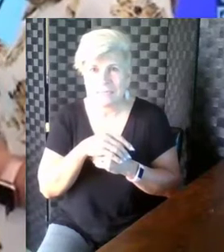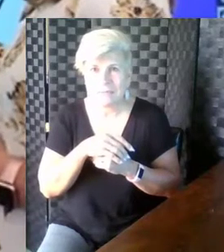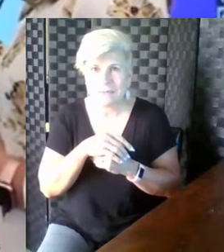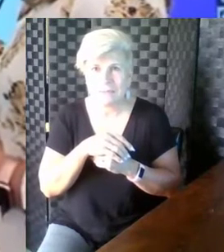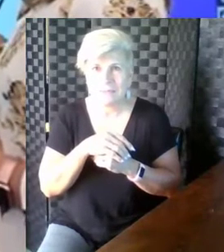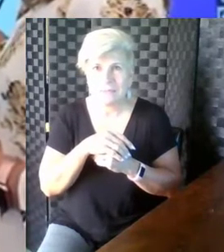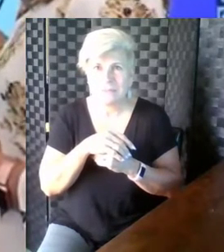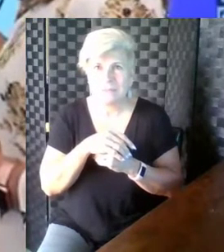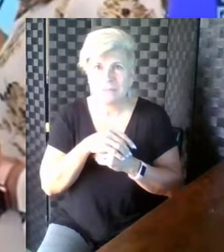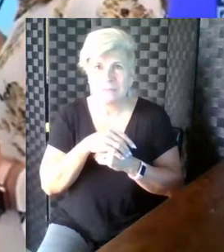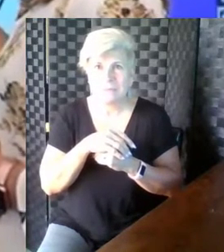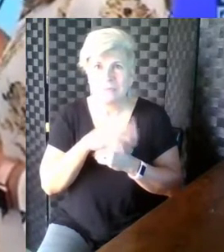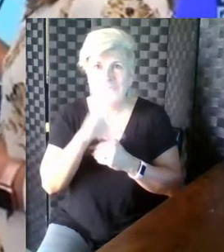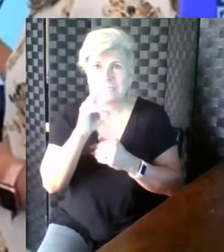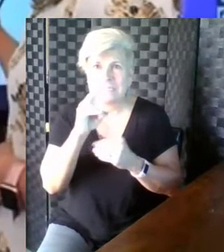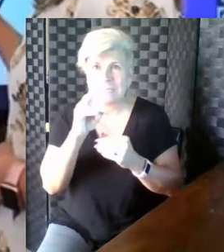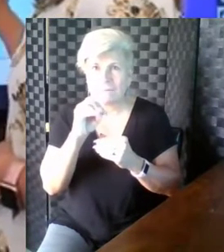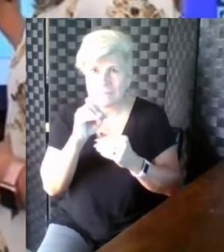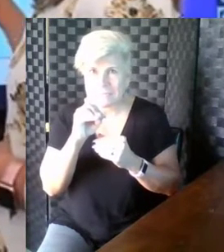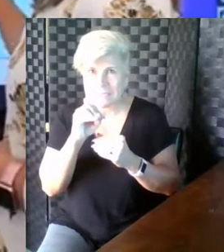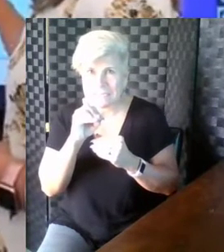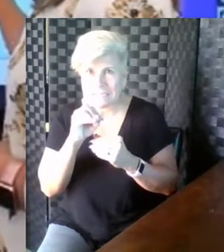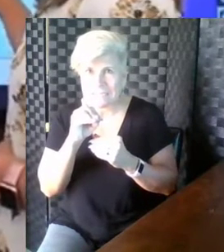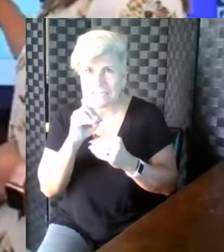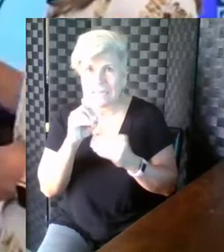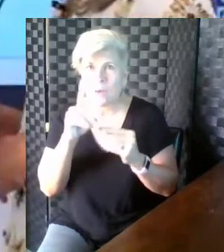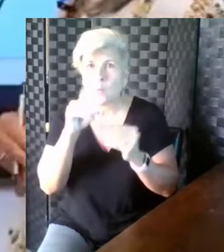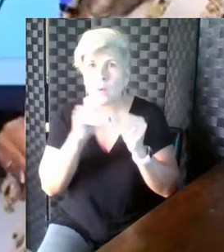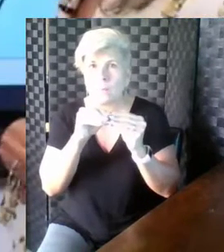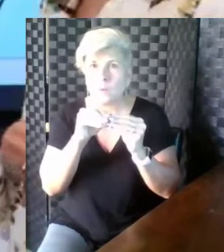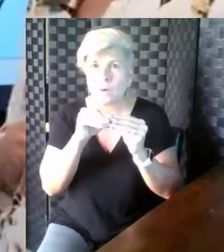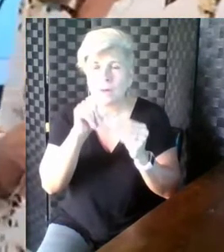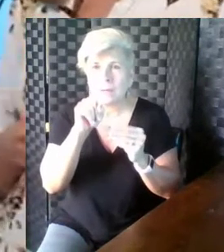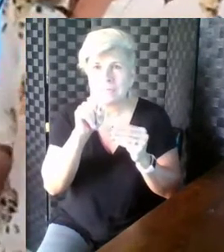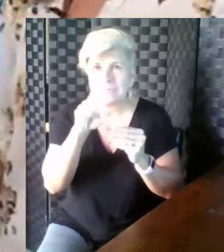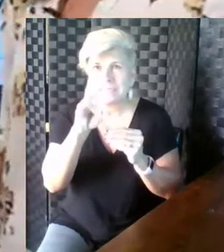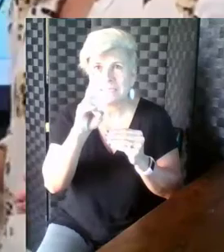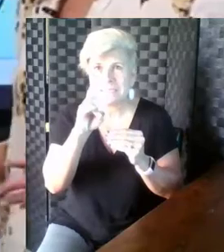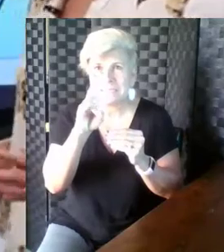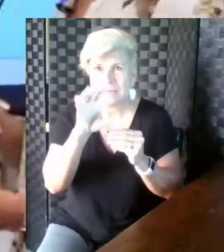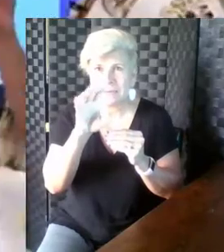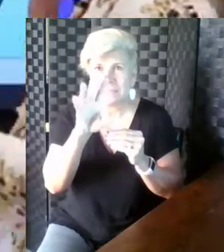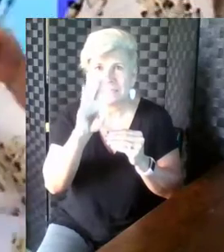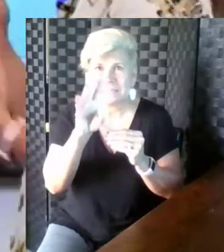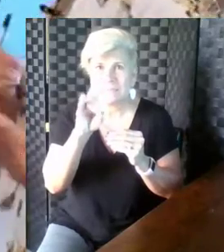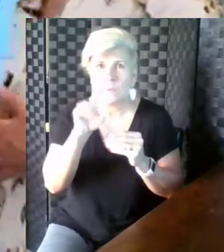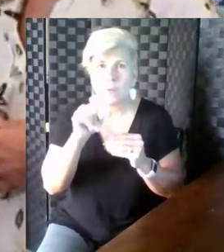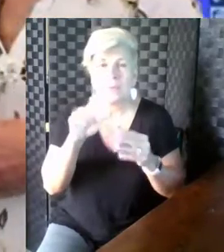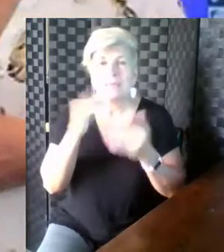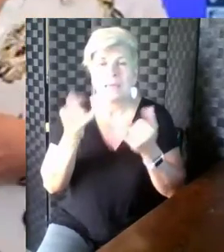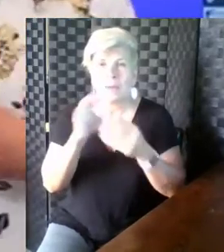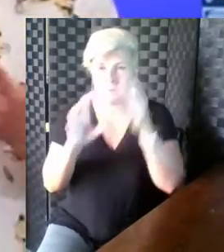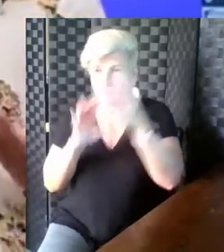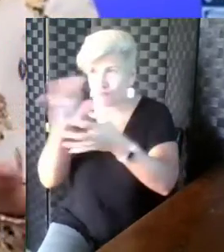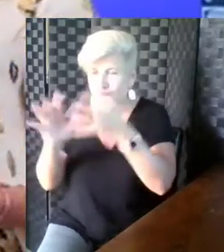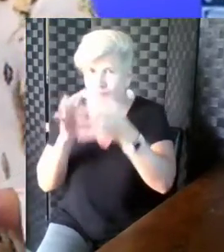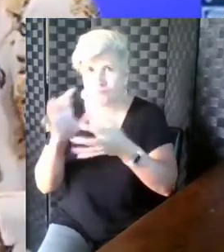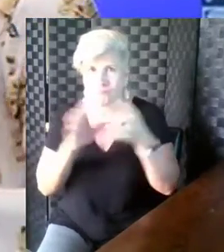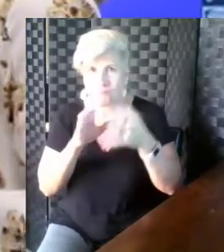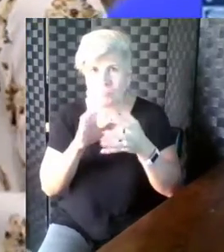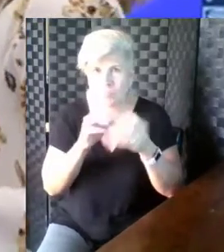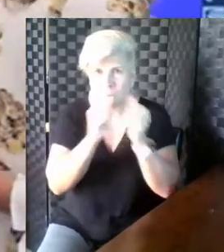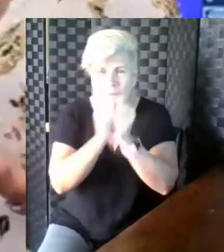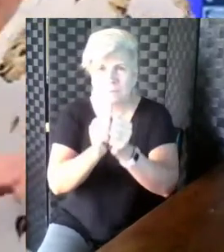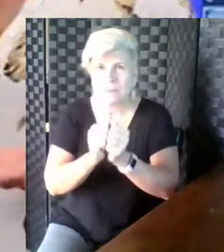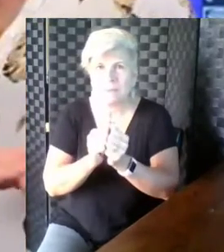I'm going to jump 70 and then one more to get to 671. All right, now I've got to rearrange these numbers and try to put